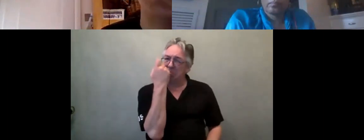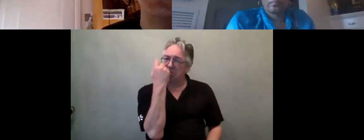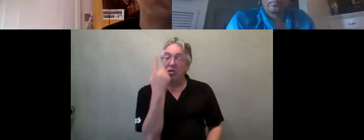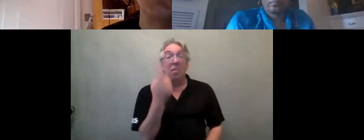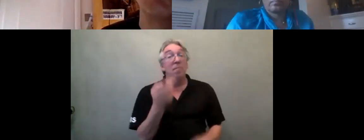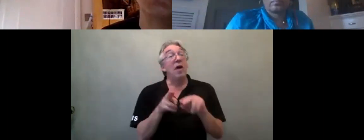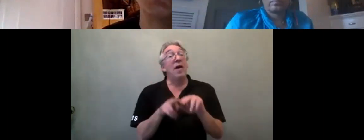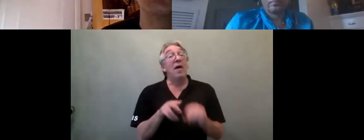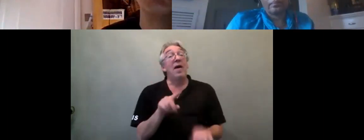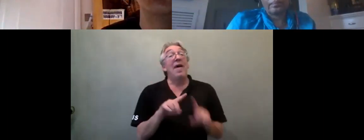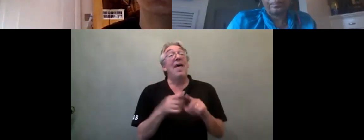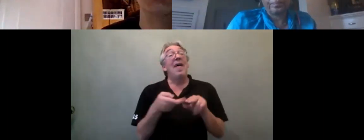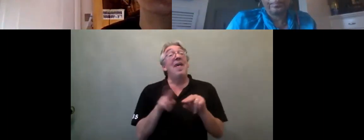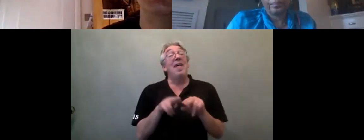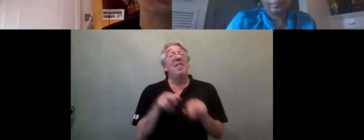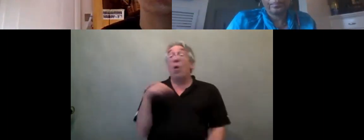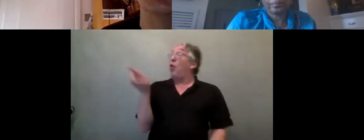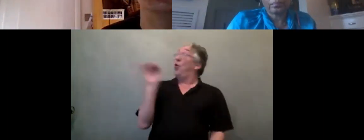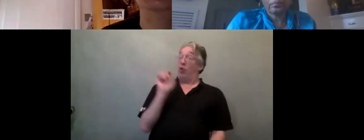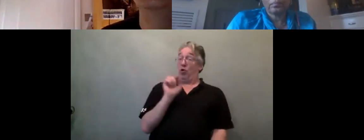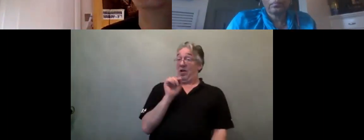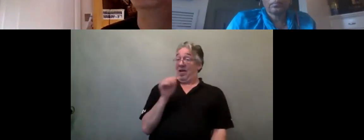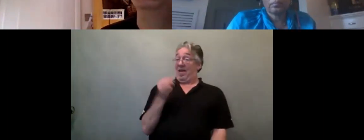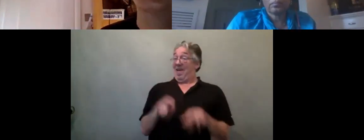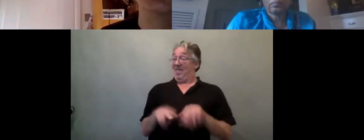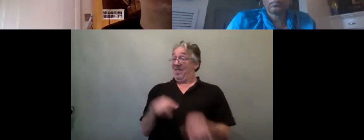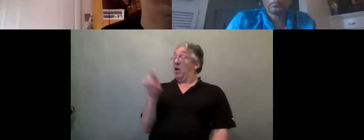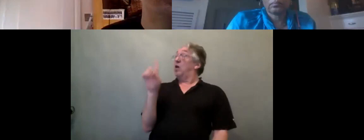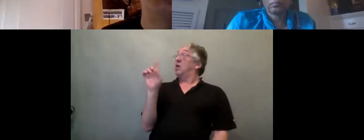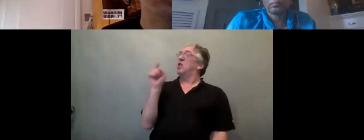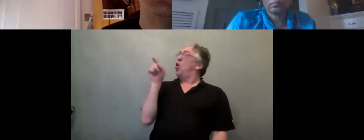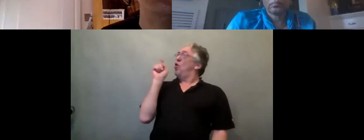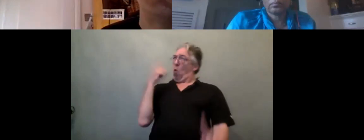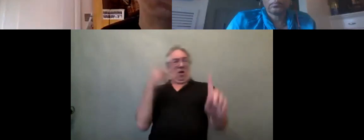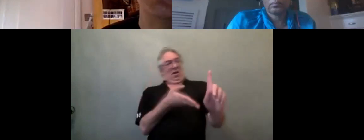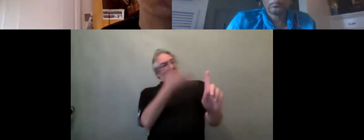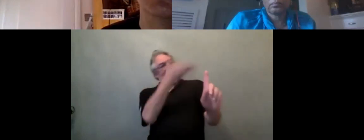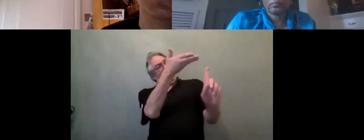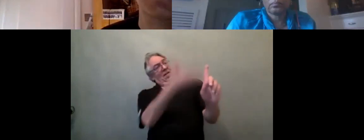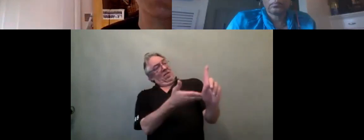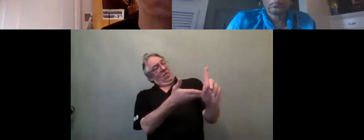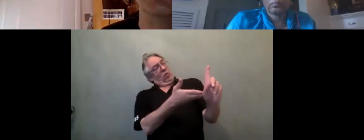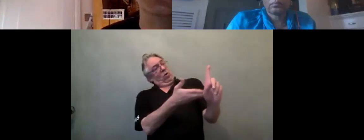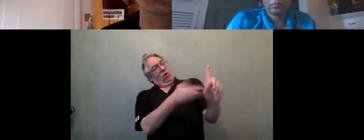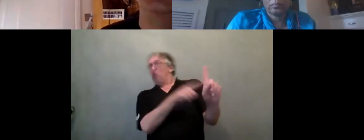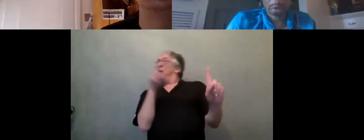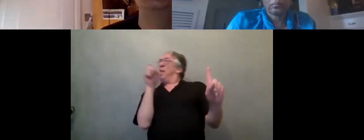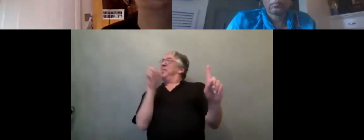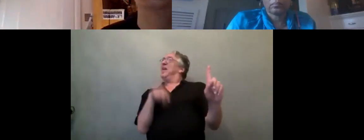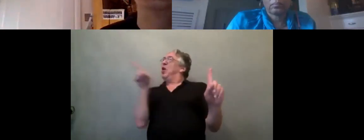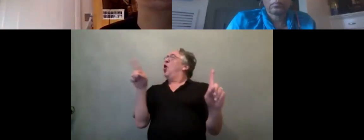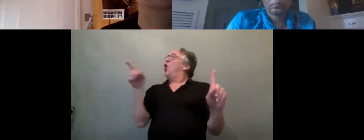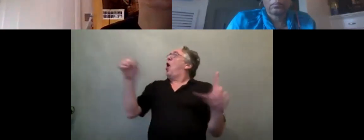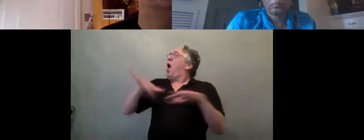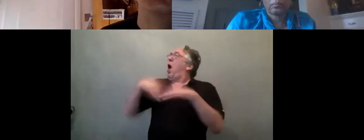in this particular circumstance for this particular individual? The knowledge is very slim around that. But